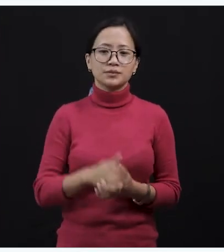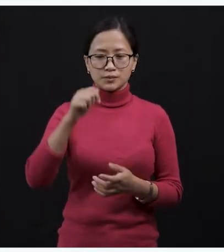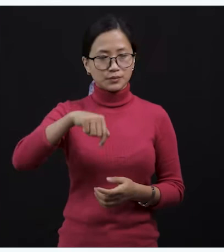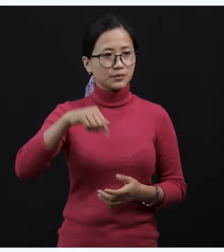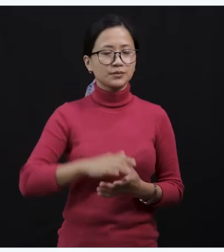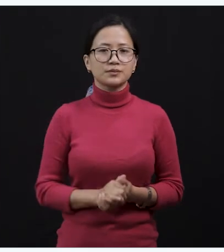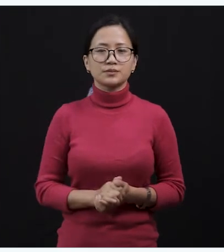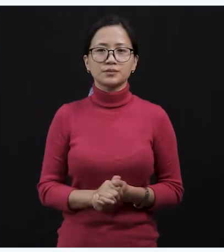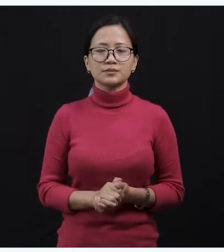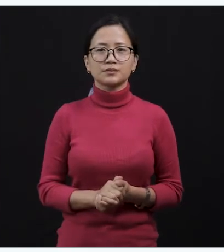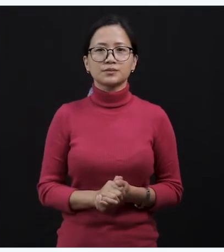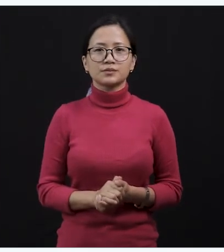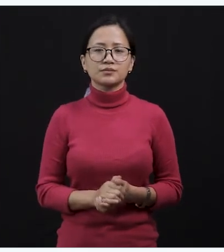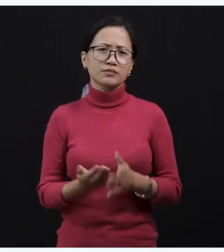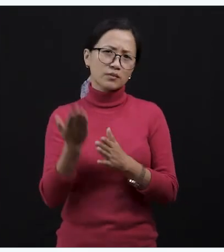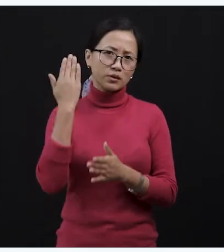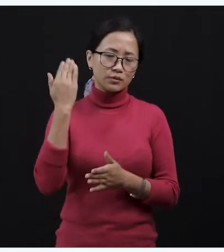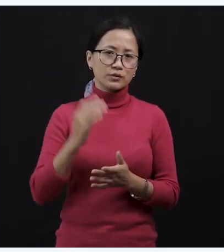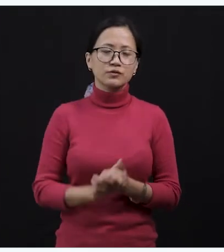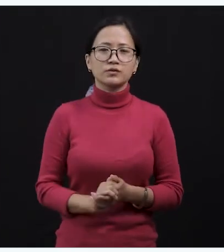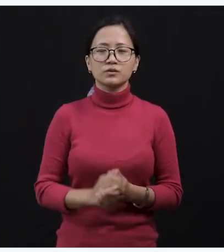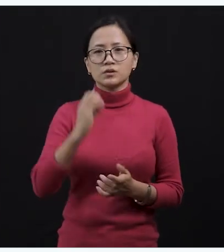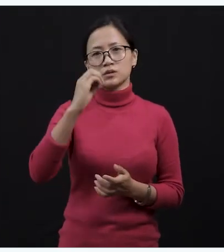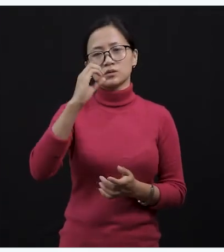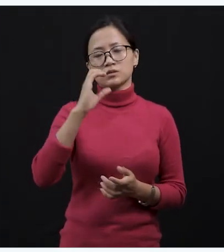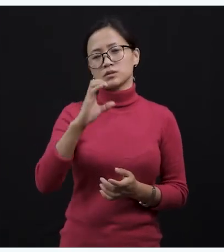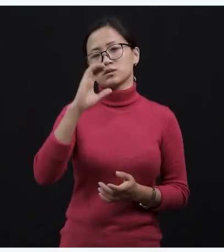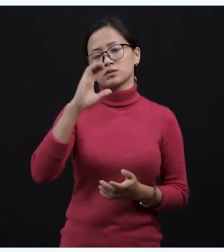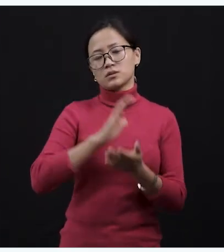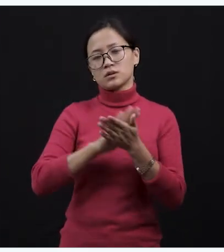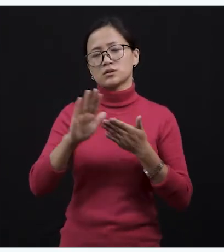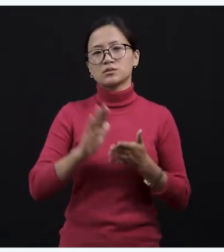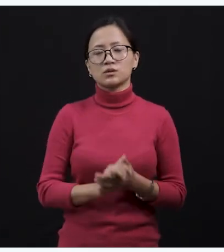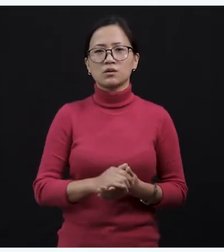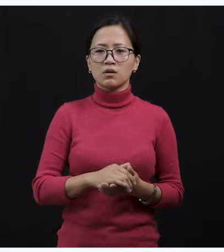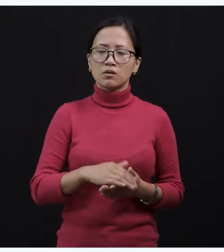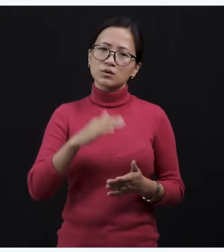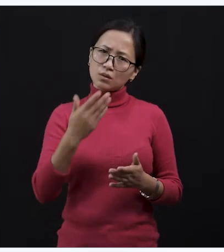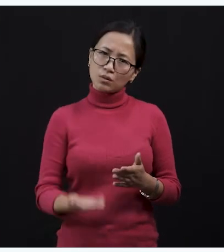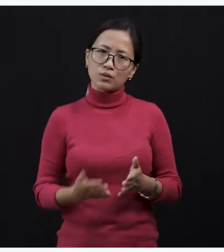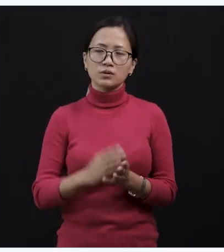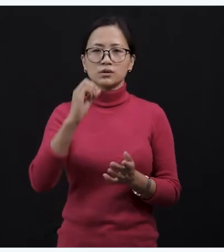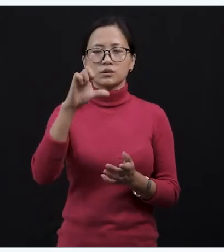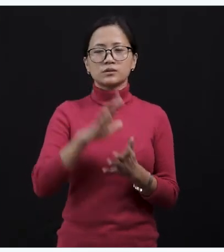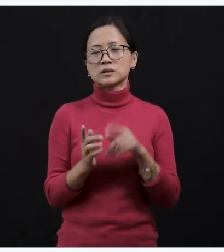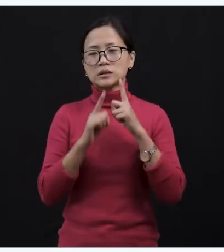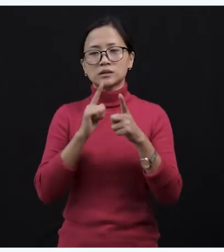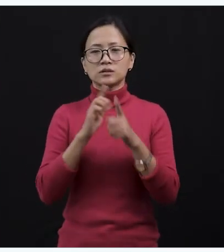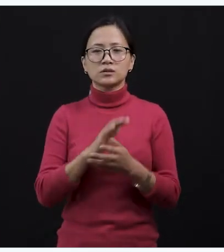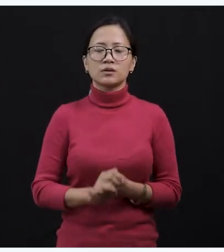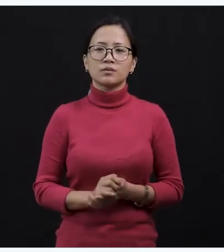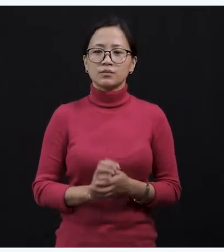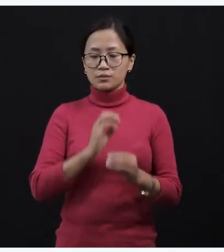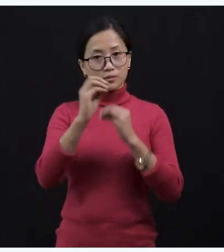Now, in the previous chapter, in other chapter, or in your lower classes, we have discussed about